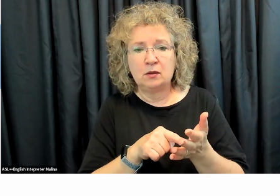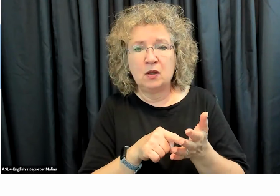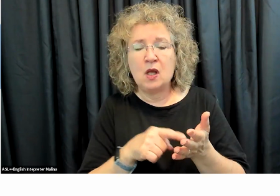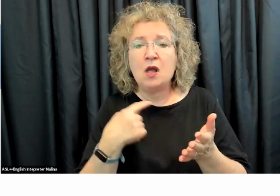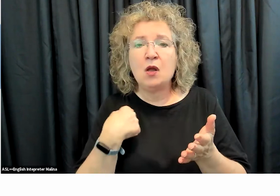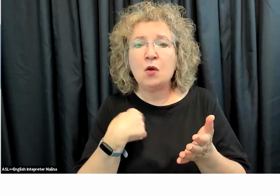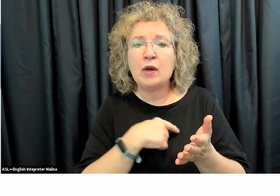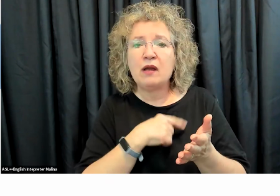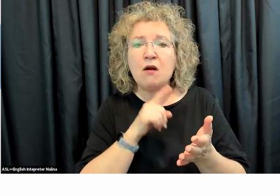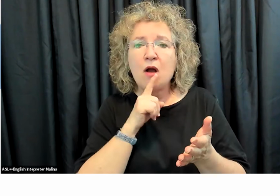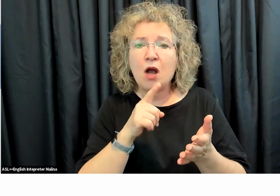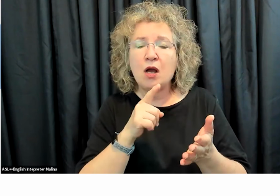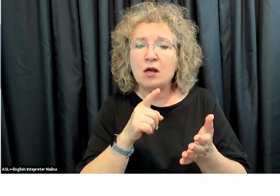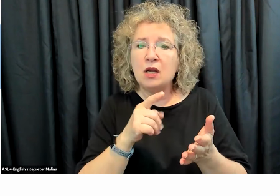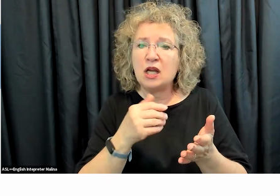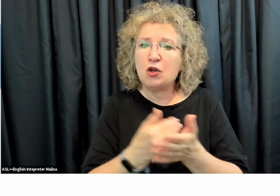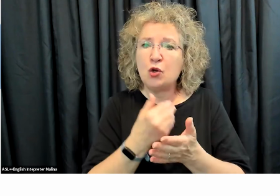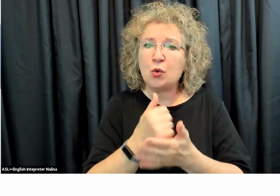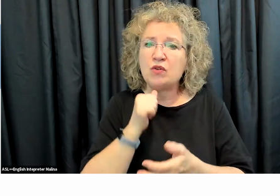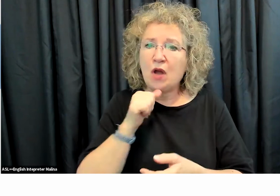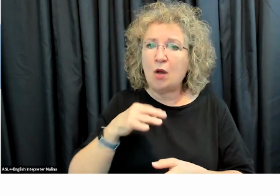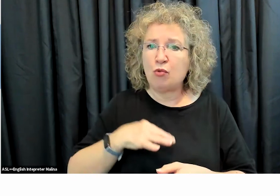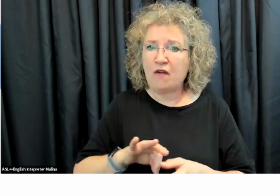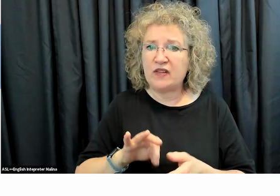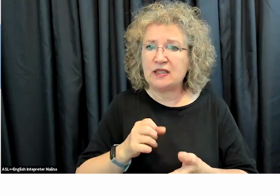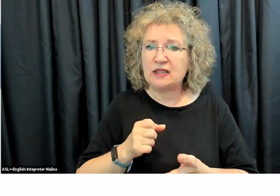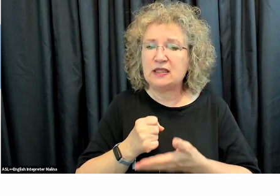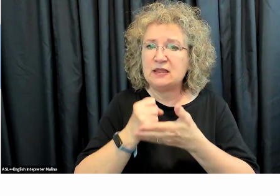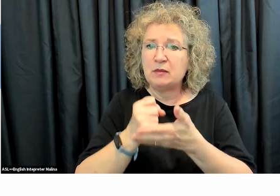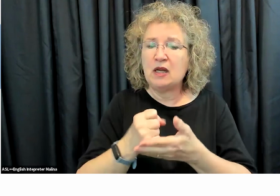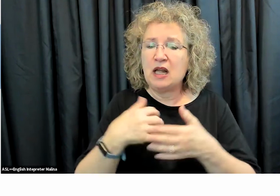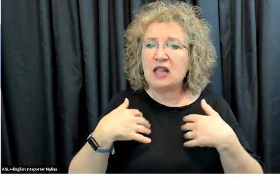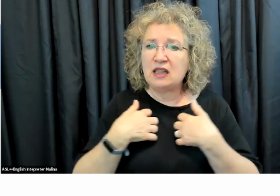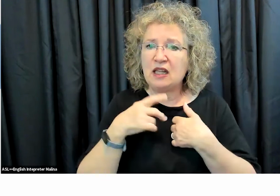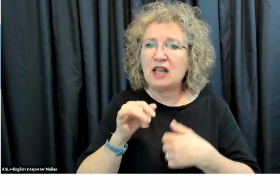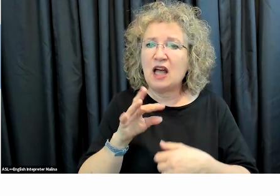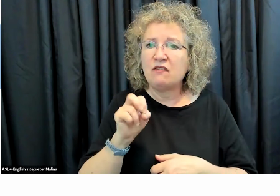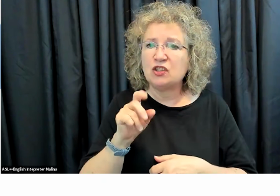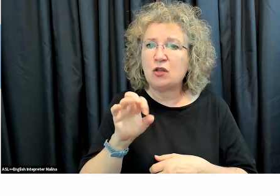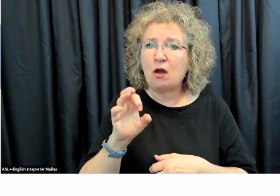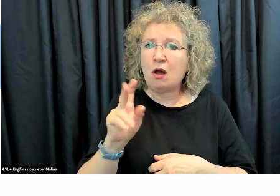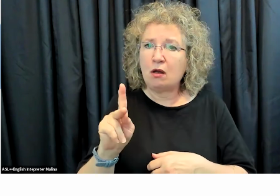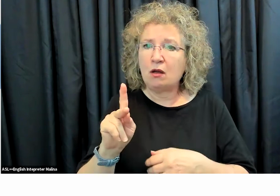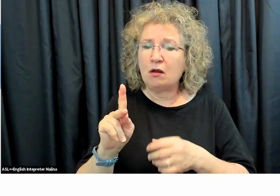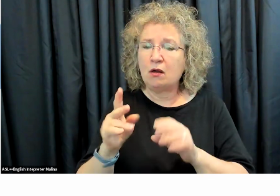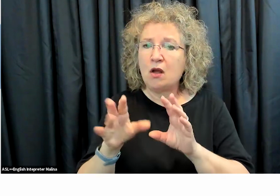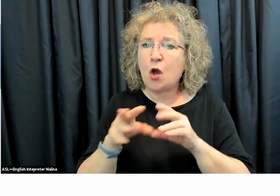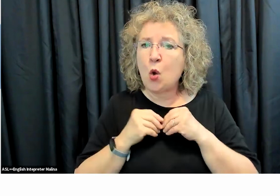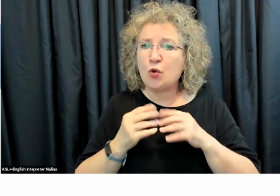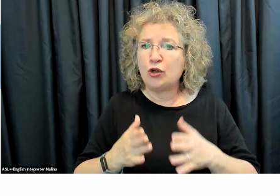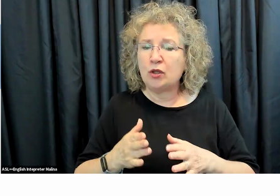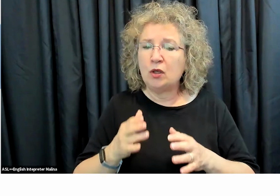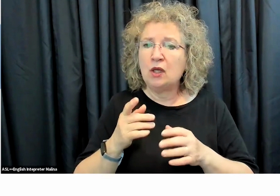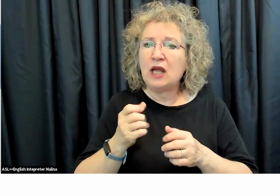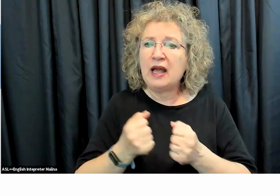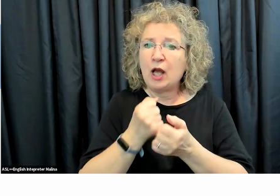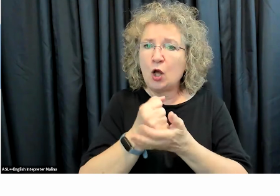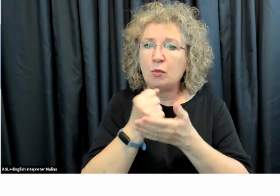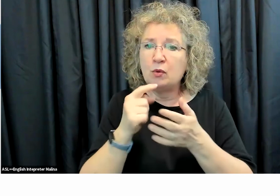We are a new profit assisting livestock owners with evacuation and sheltering of their animals during